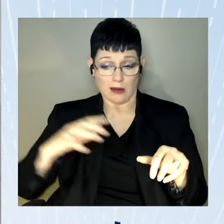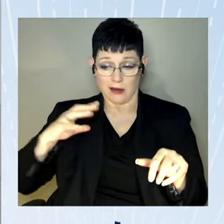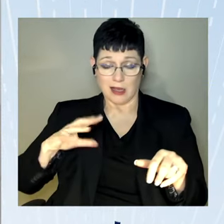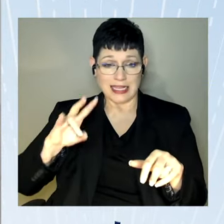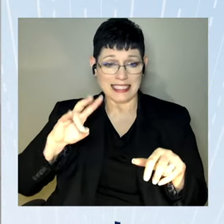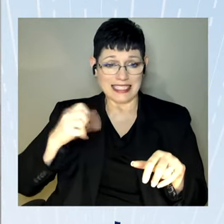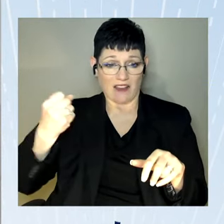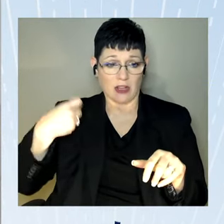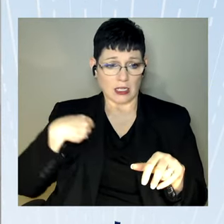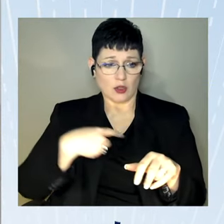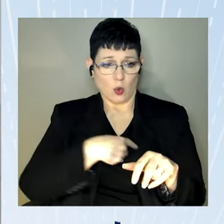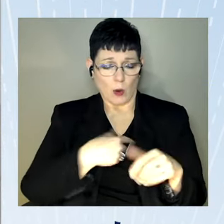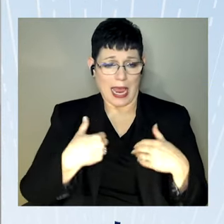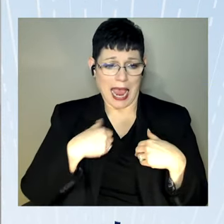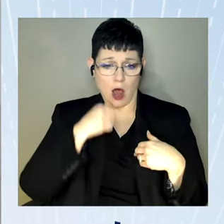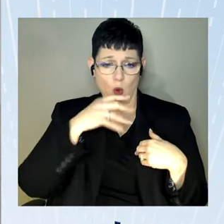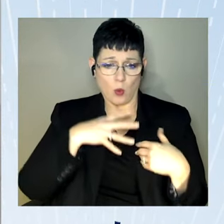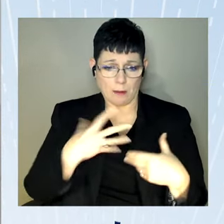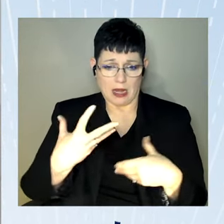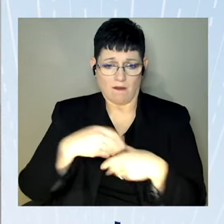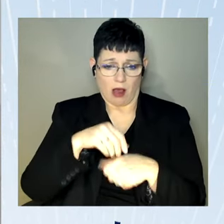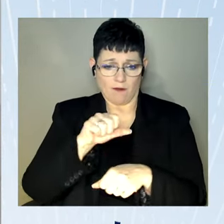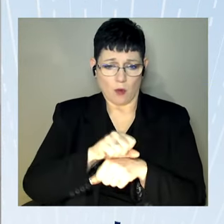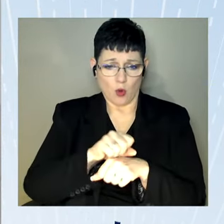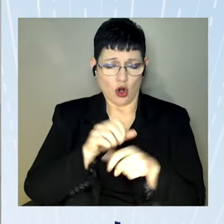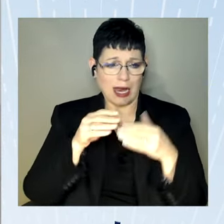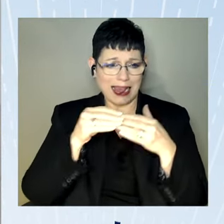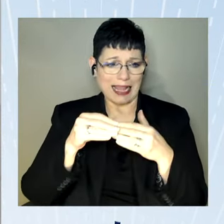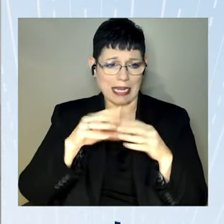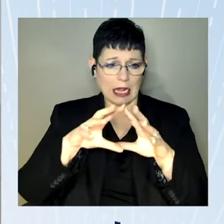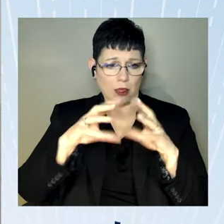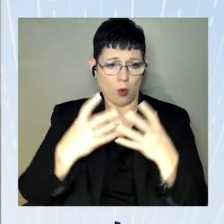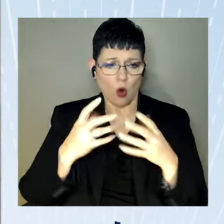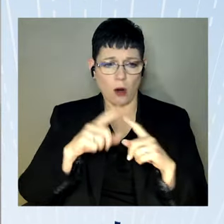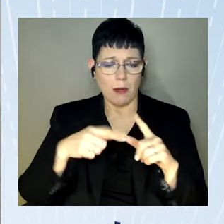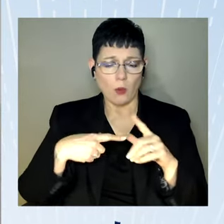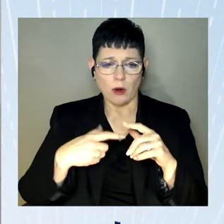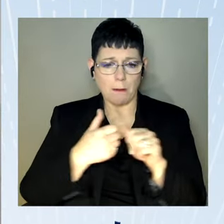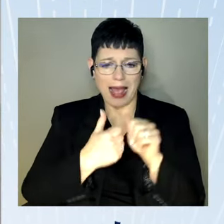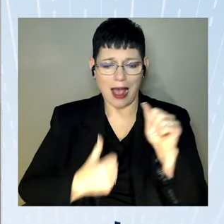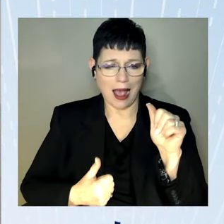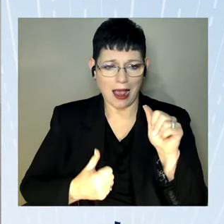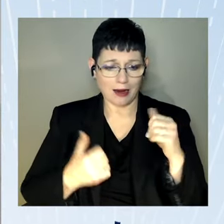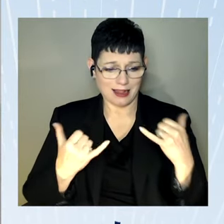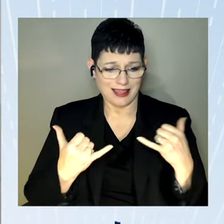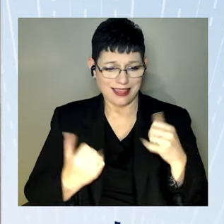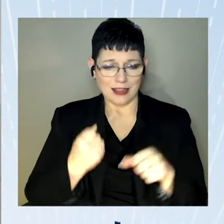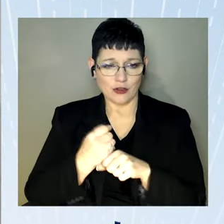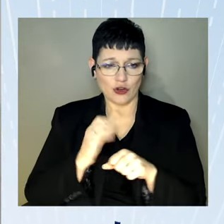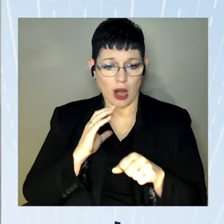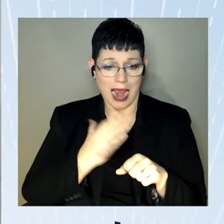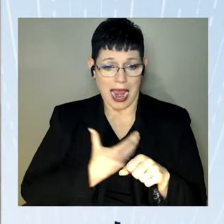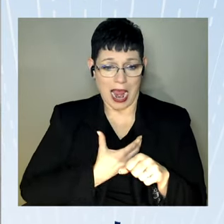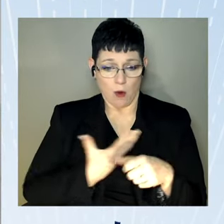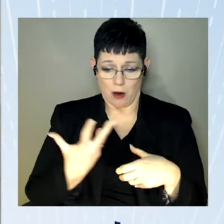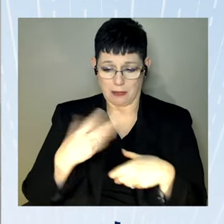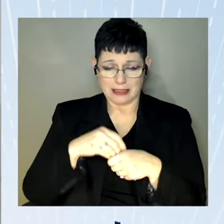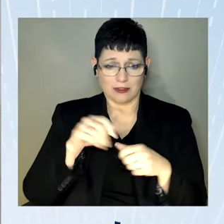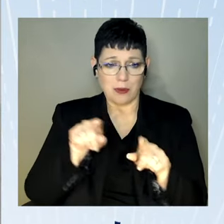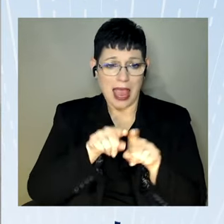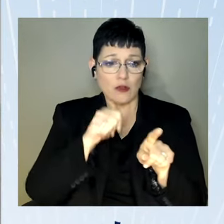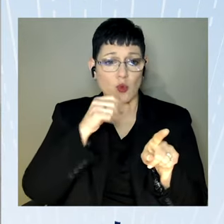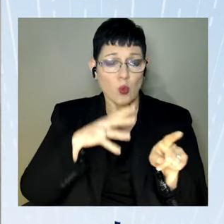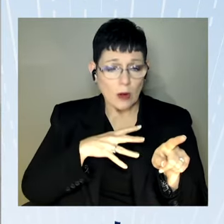workforce participation, but then we started falling behind. And this year, our participation of women in